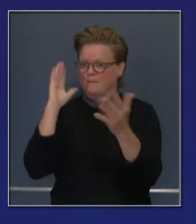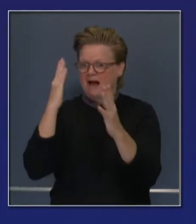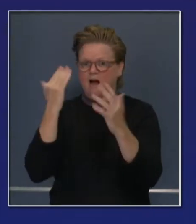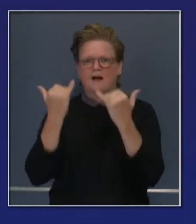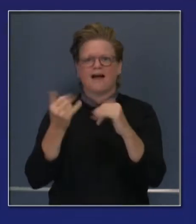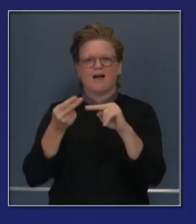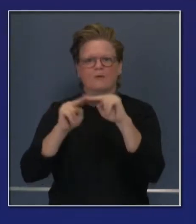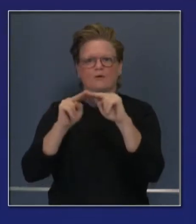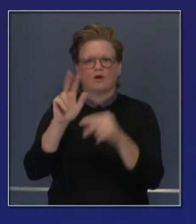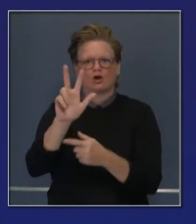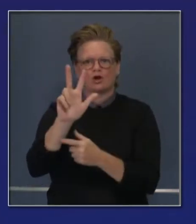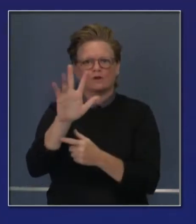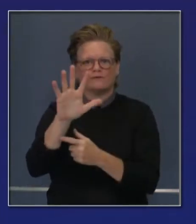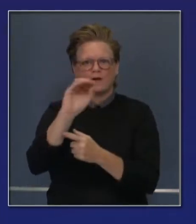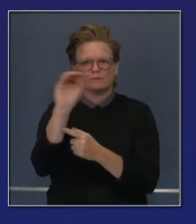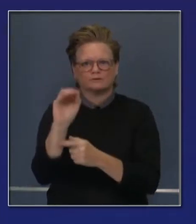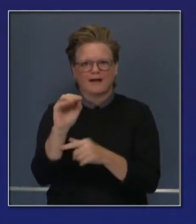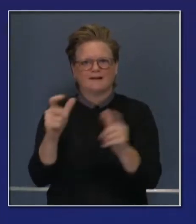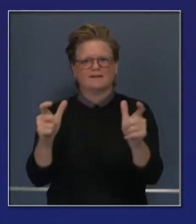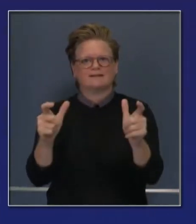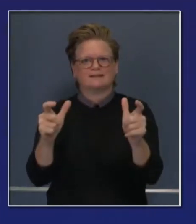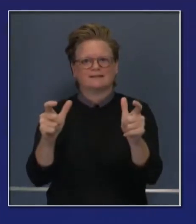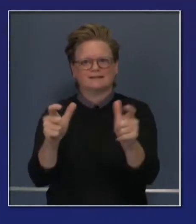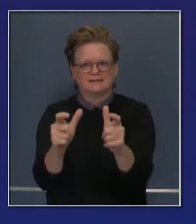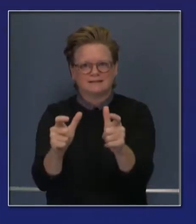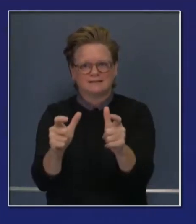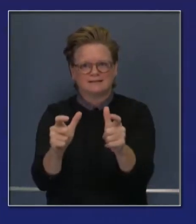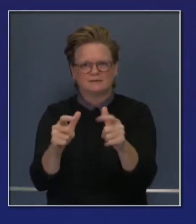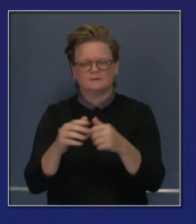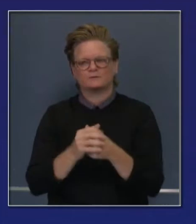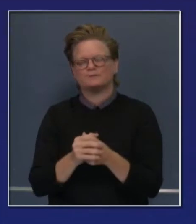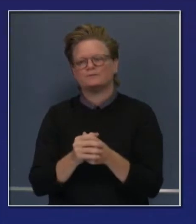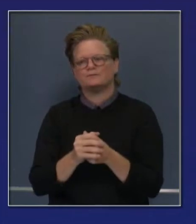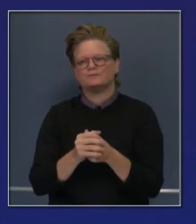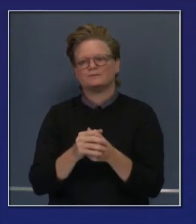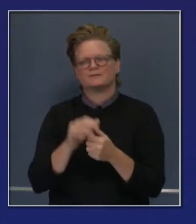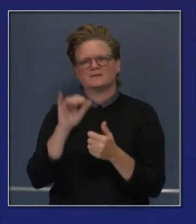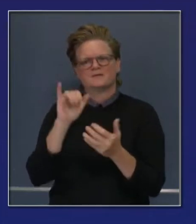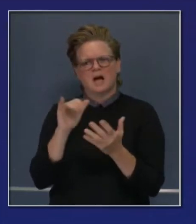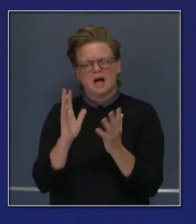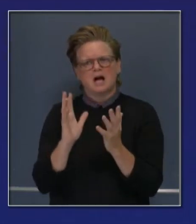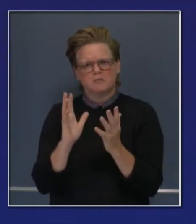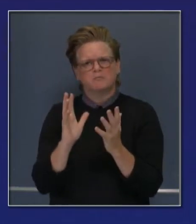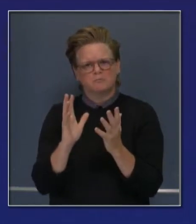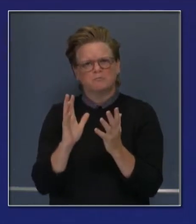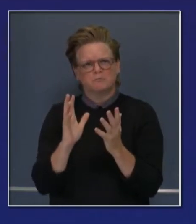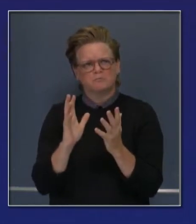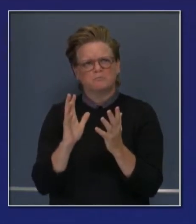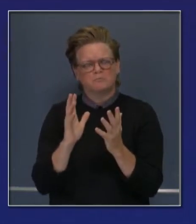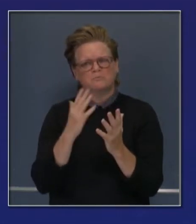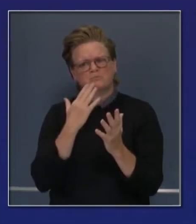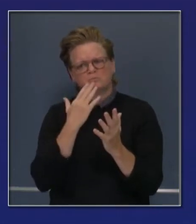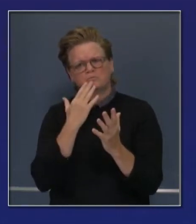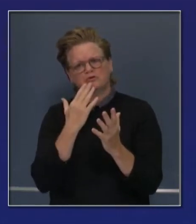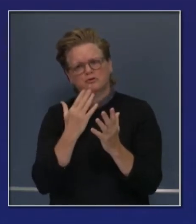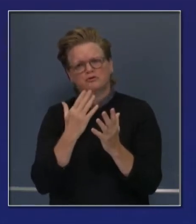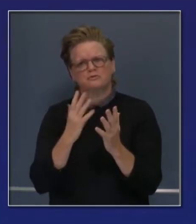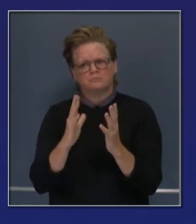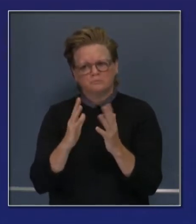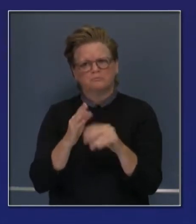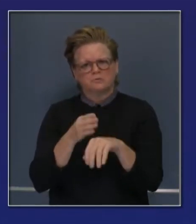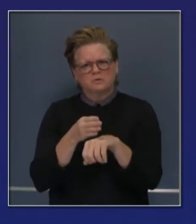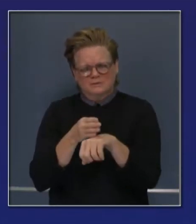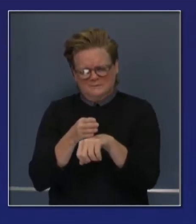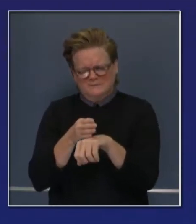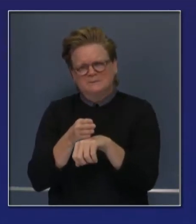number of acreage relatively contained, modest growth in the last 48 hours, but containment improving. The